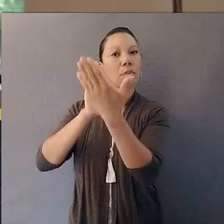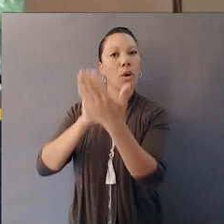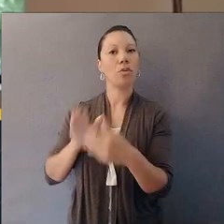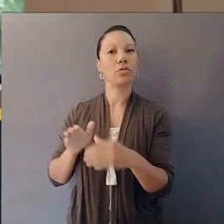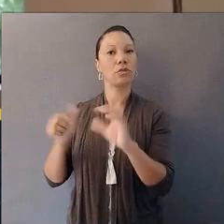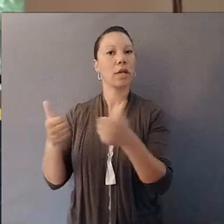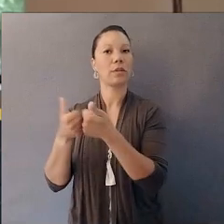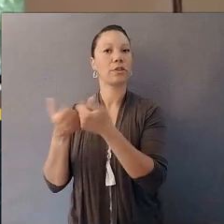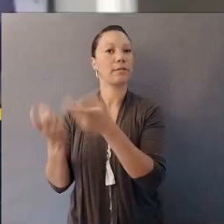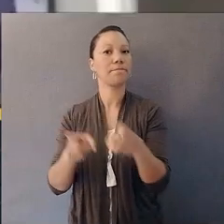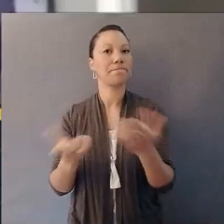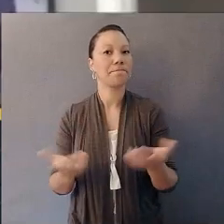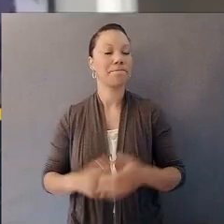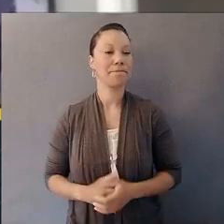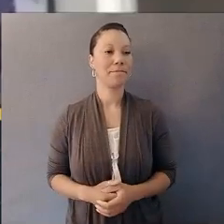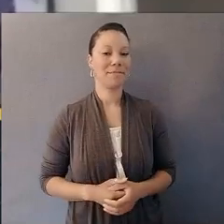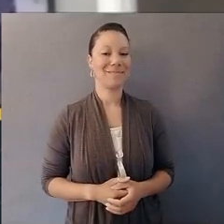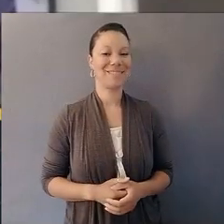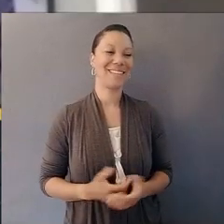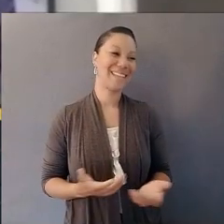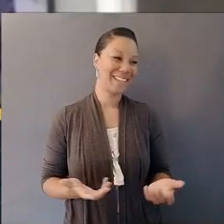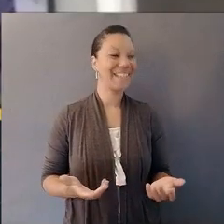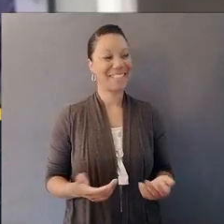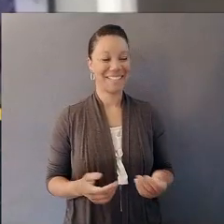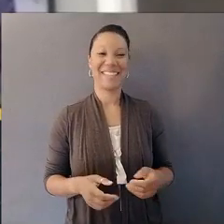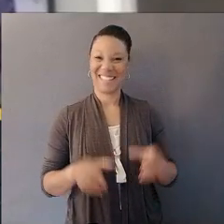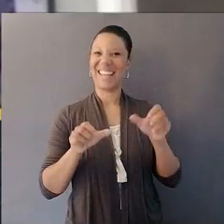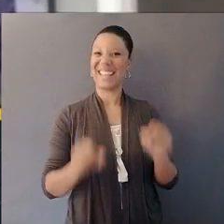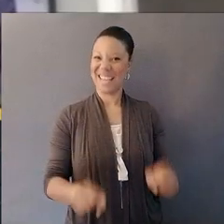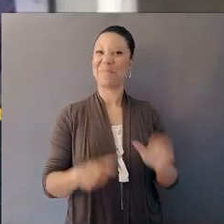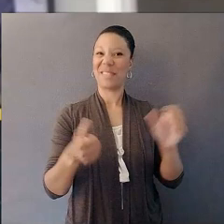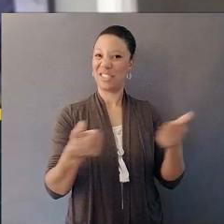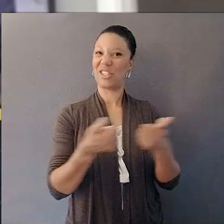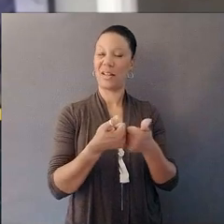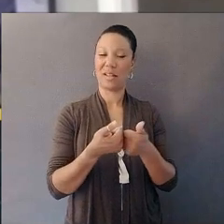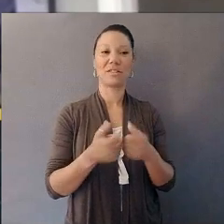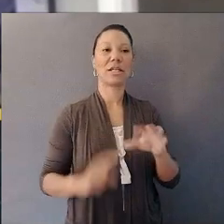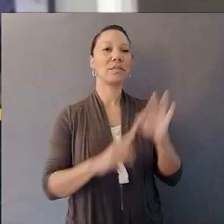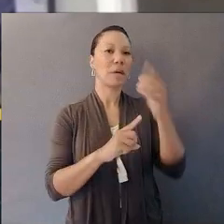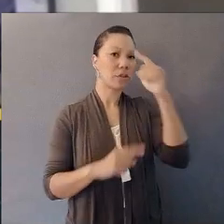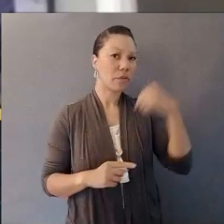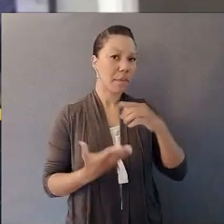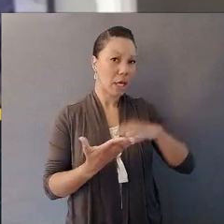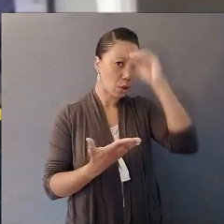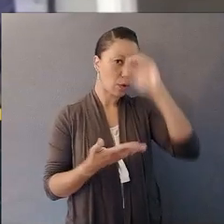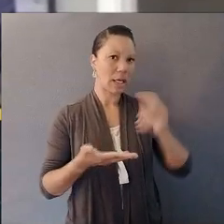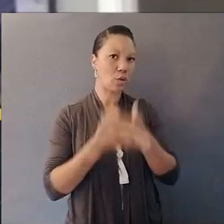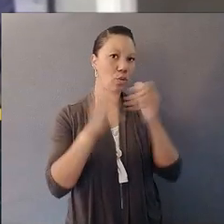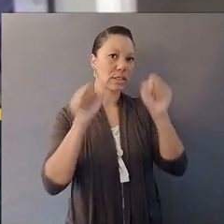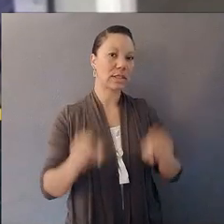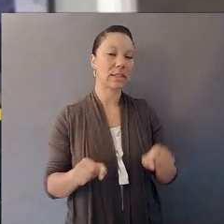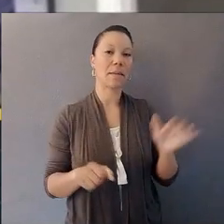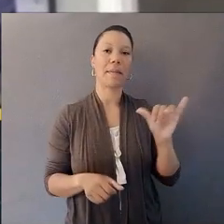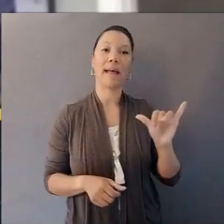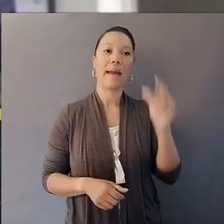arise? Yeah, it can be a major challenge, especially for me learning some new systems like Google Classroom, really working